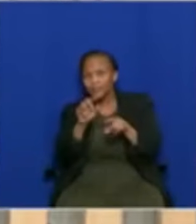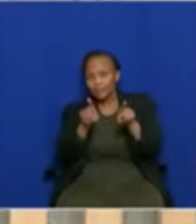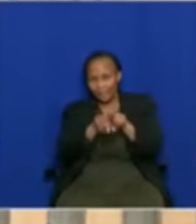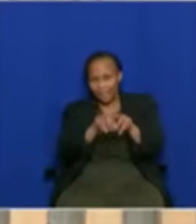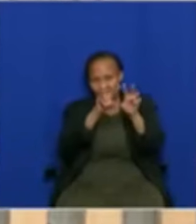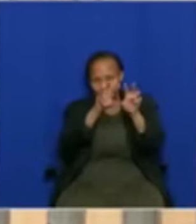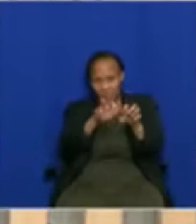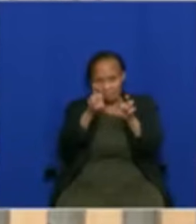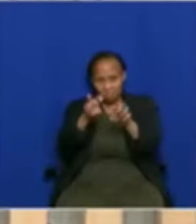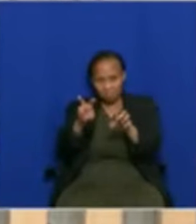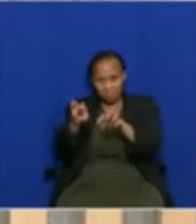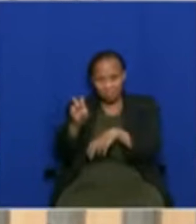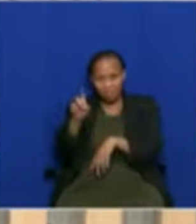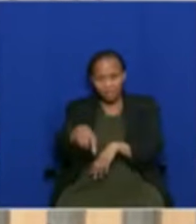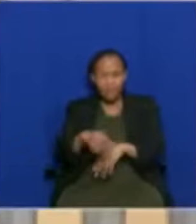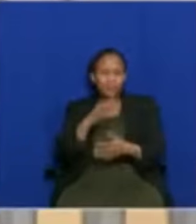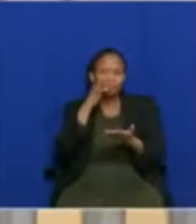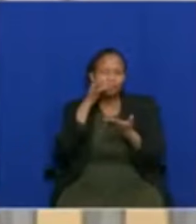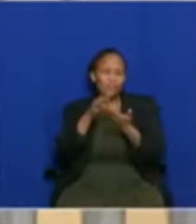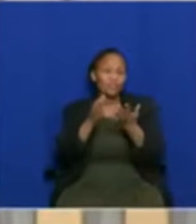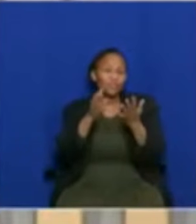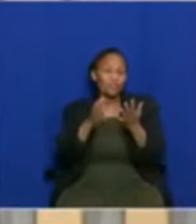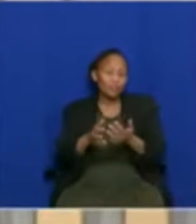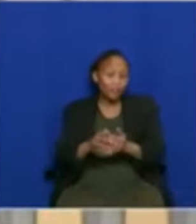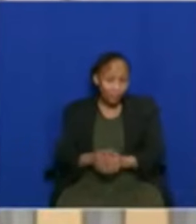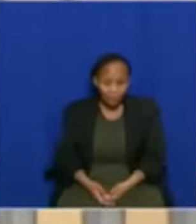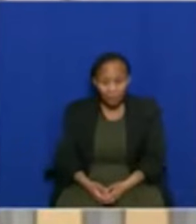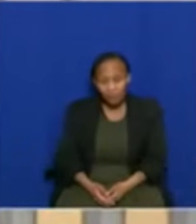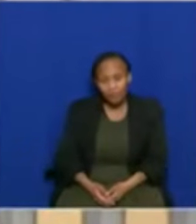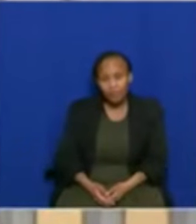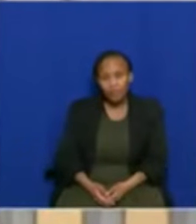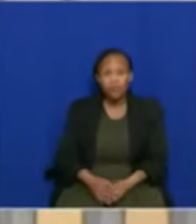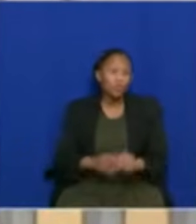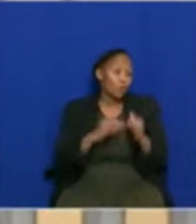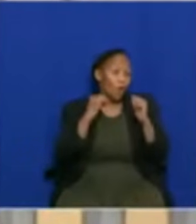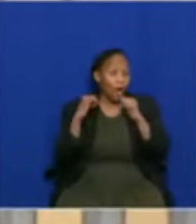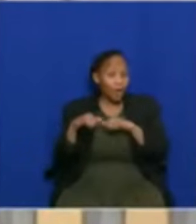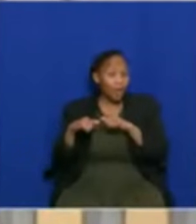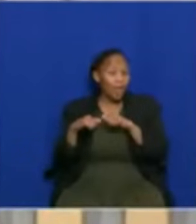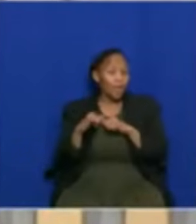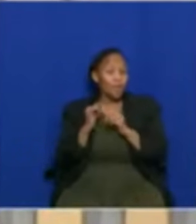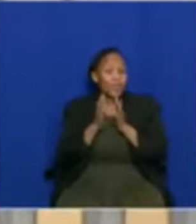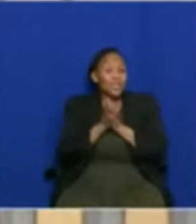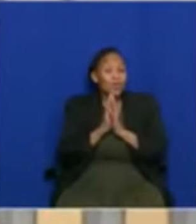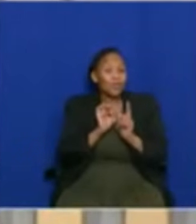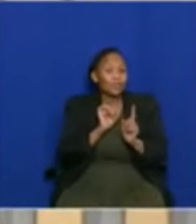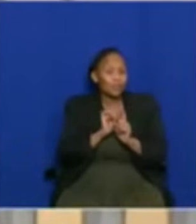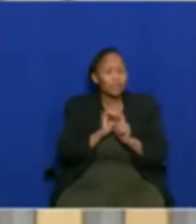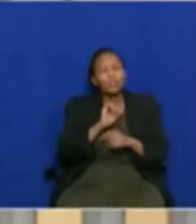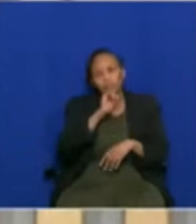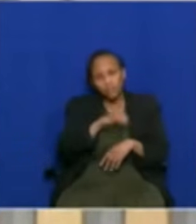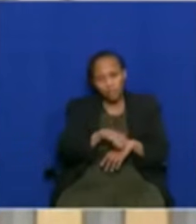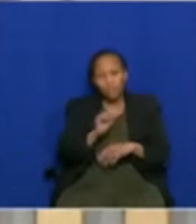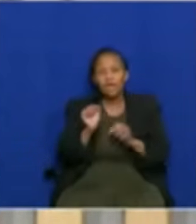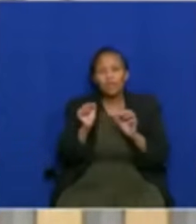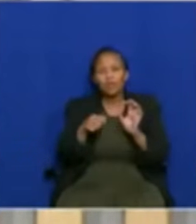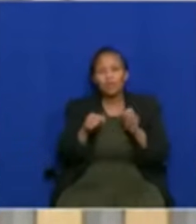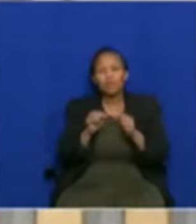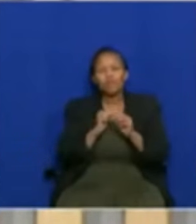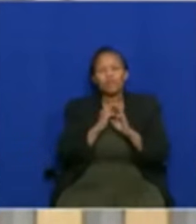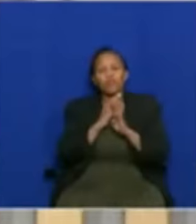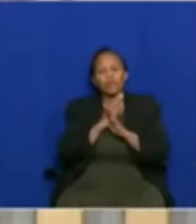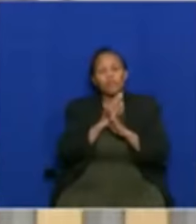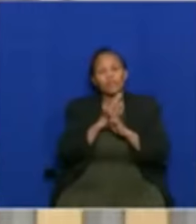Yes. You agree that's what he's asking for? Yes, he's asking for the appointments of the various Secret Service officers in the country must be